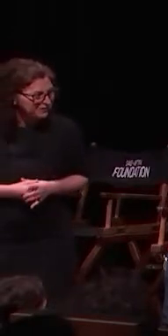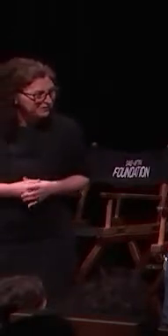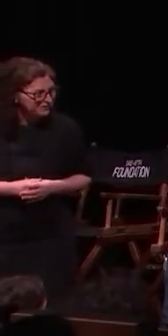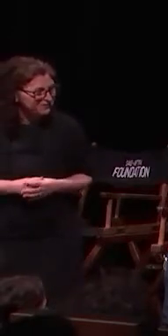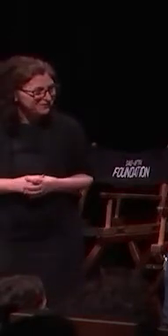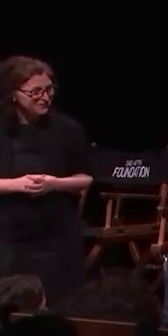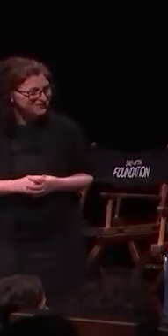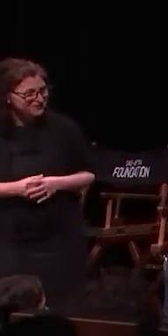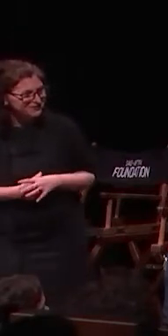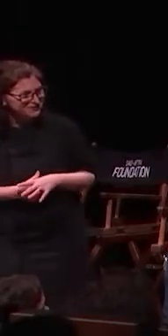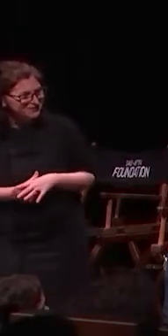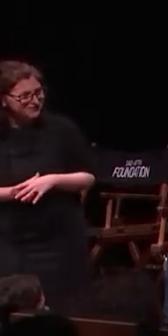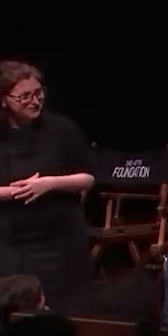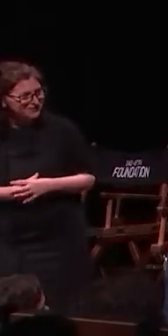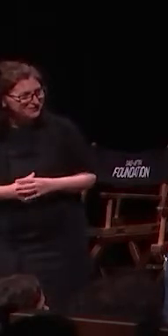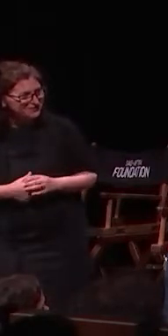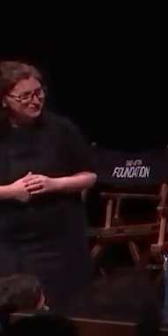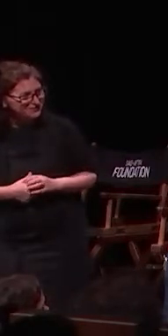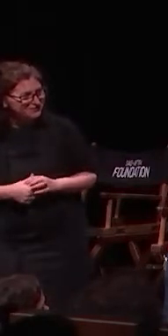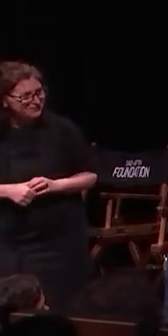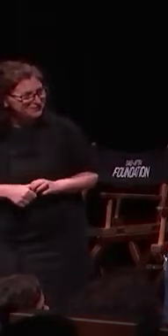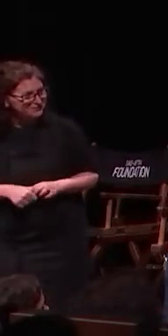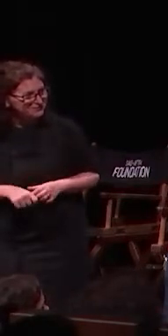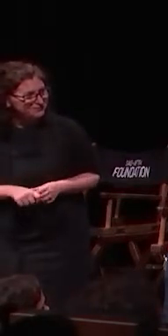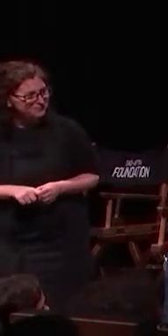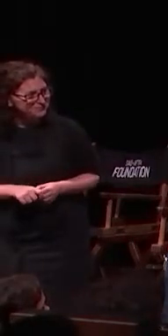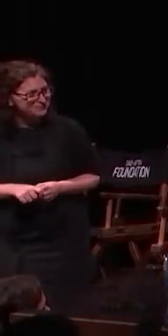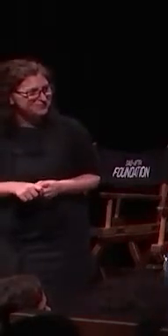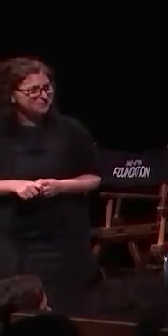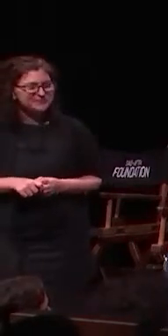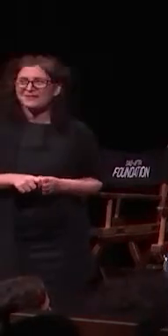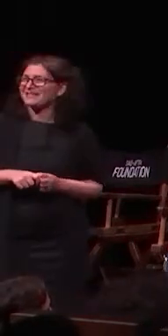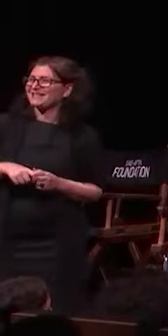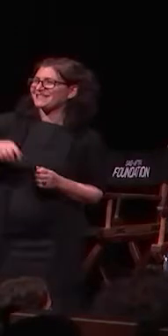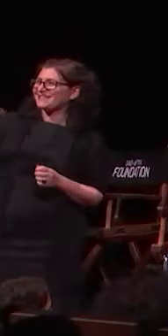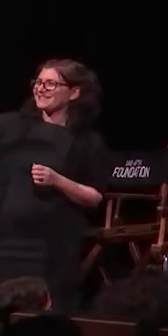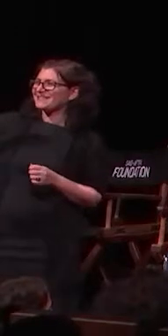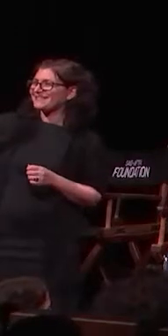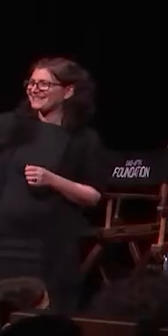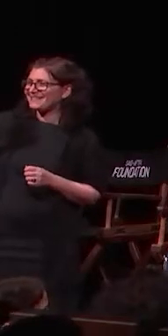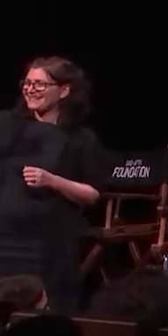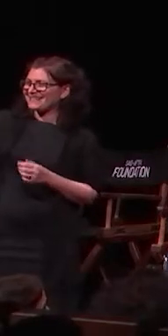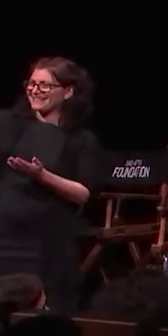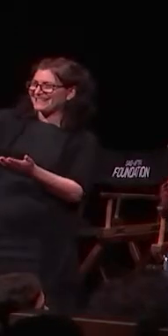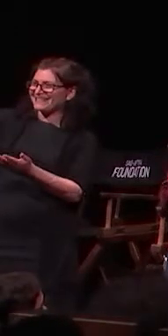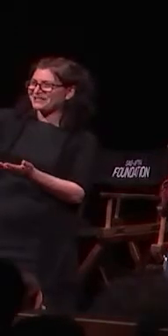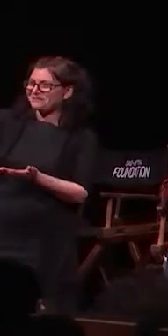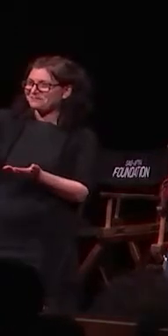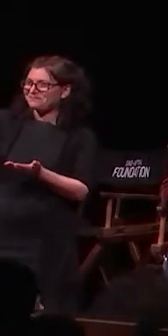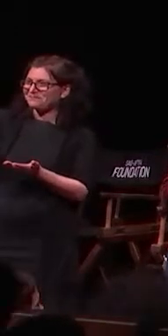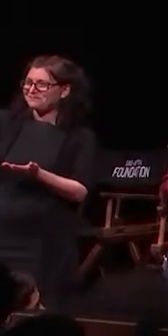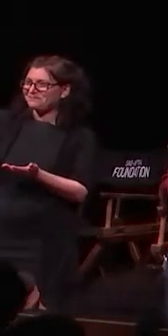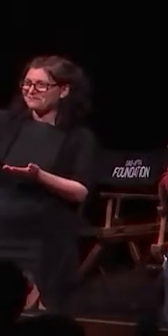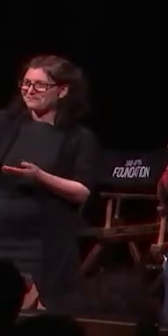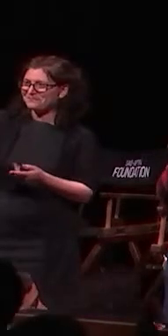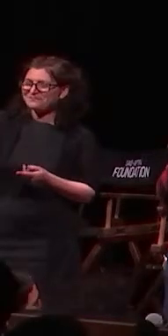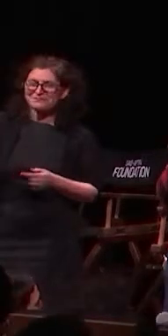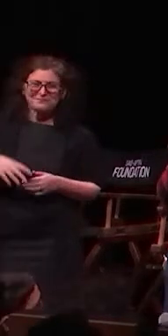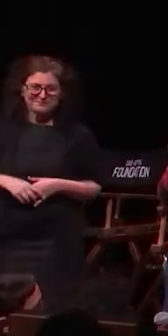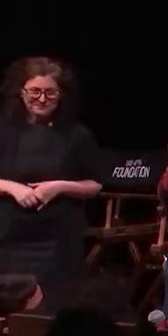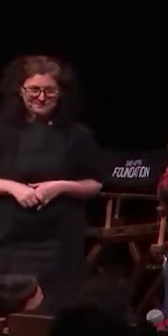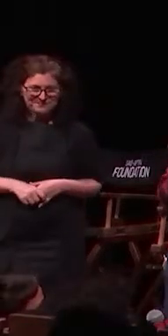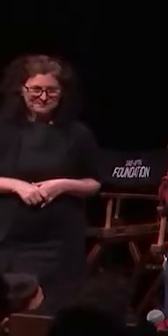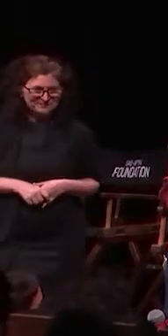Alexandria is an actor as well as a director as part of the series. So I'd love if you could see them. Can they stand up so you can see who they are?